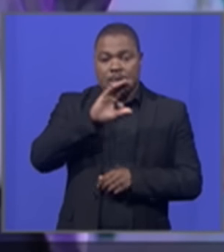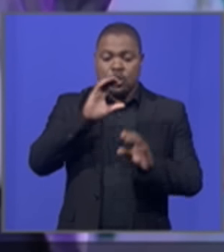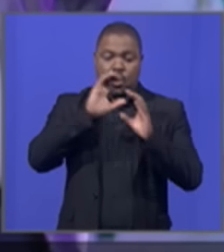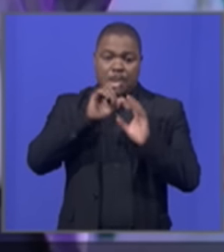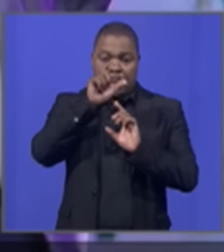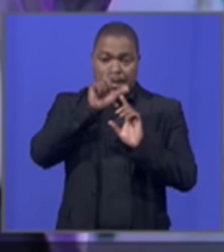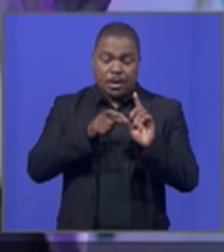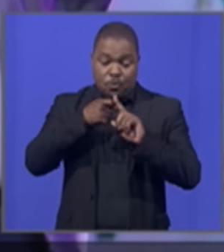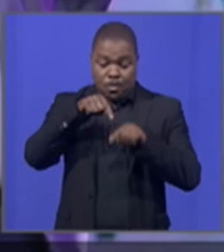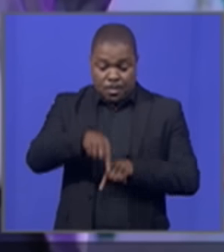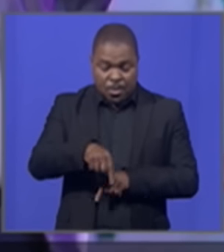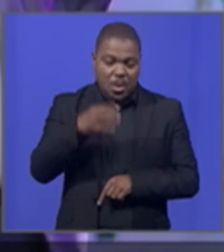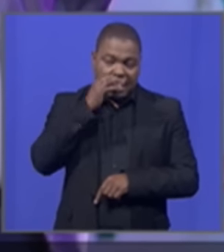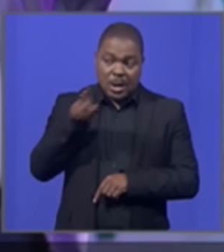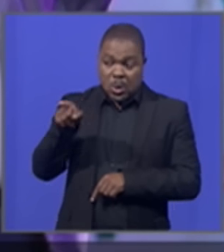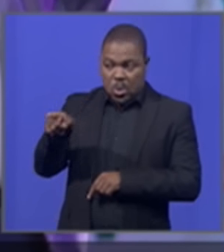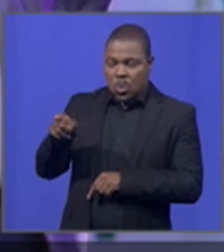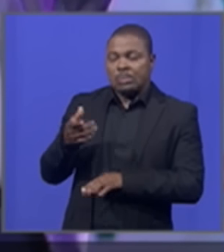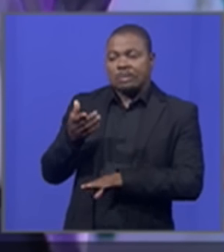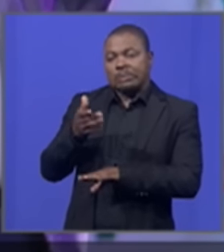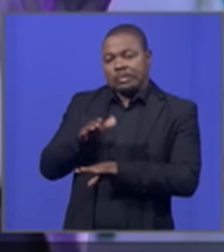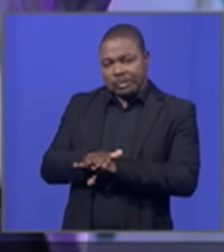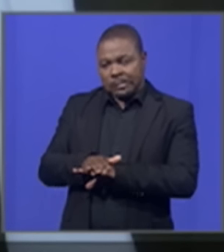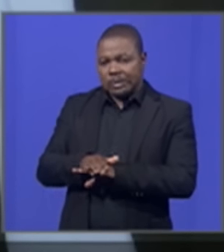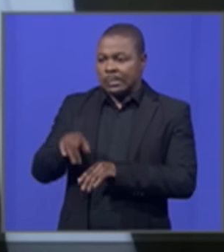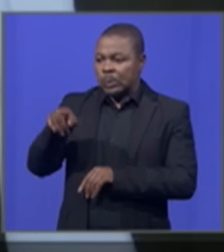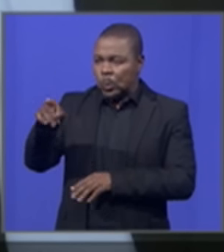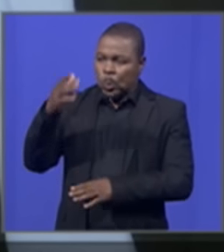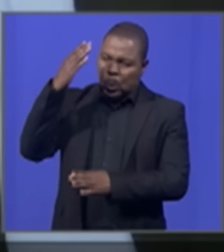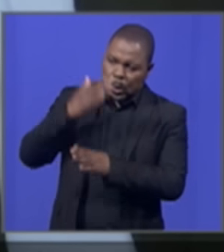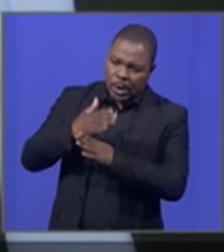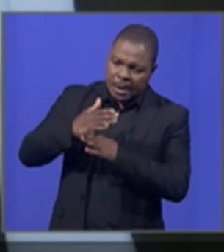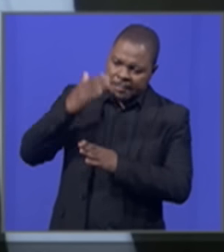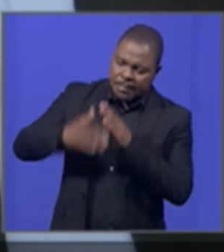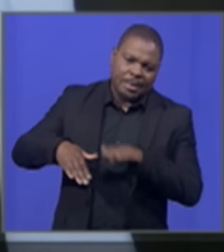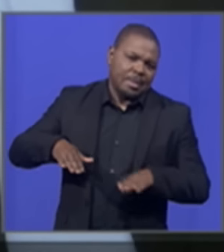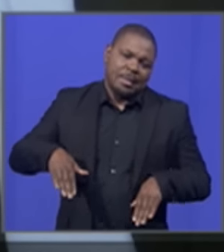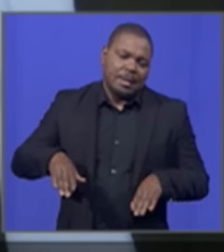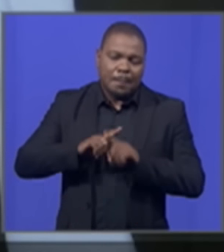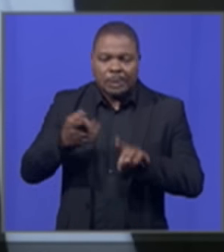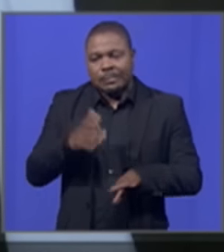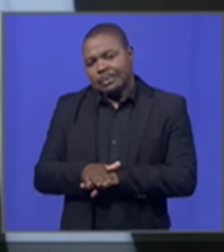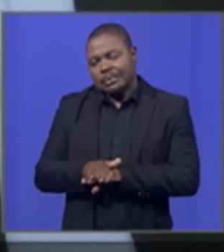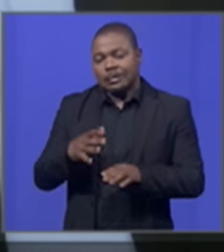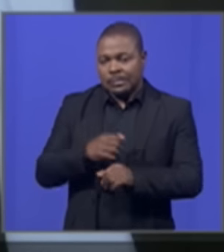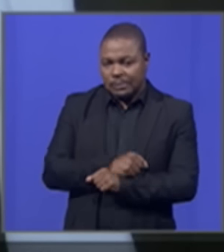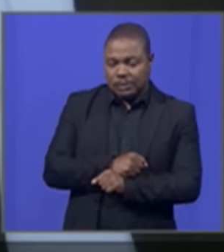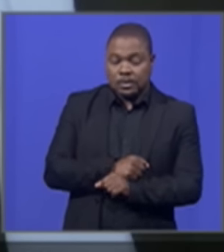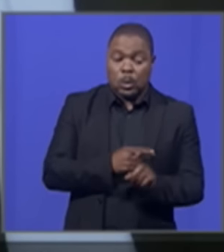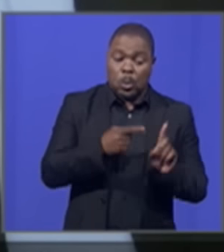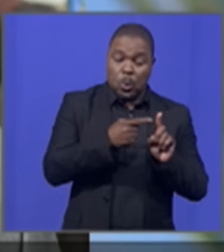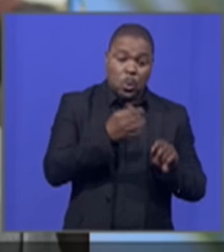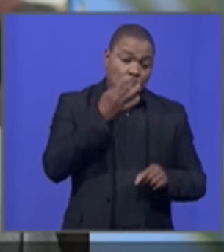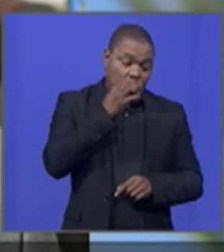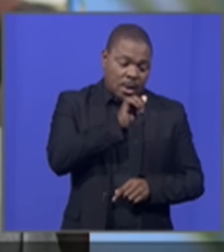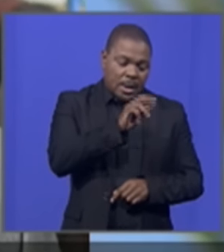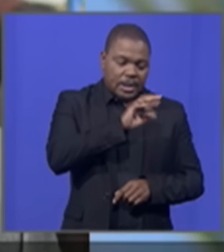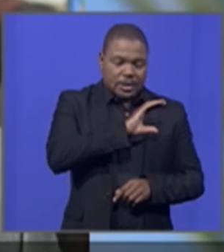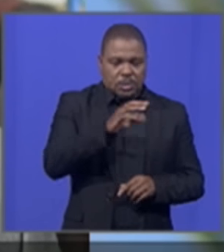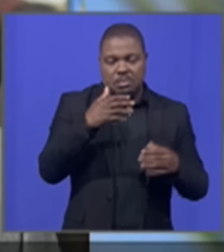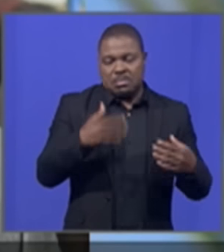Freistata sa re loso le fitlhetse Ncangisa a ise a wetse tiro ya gagwe. O bolela gore ANC e latlhegetswe thata.